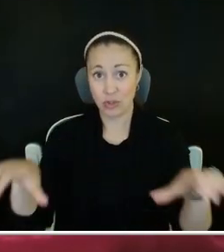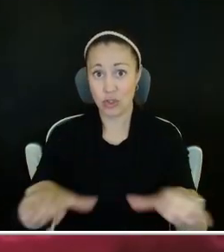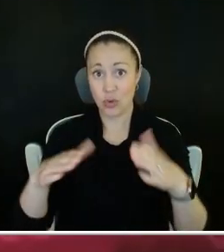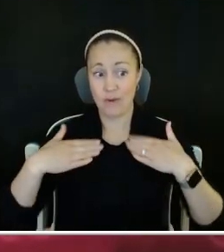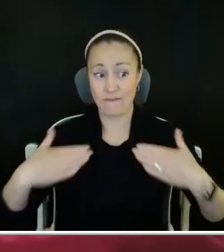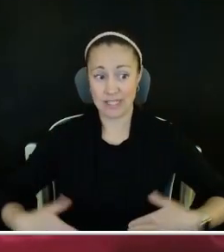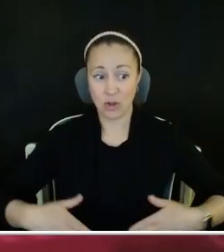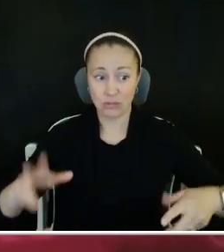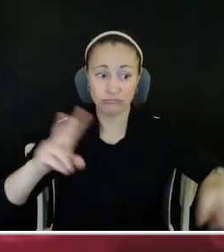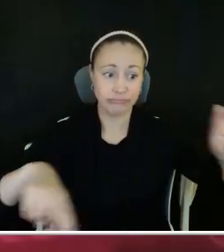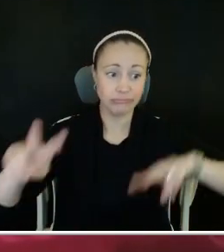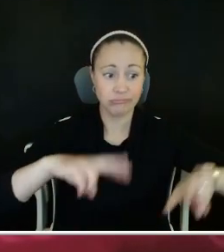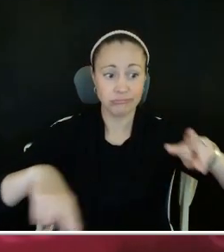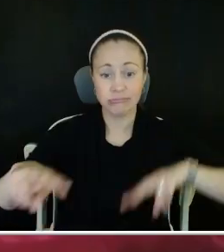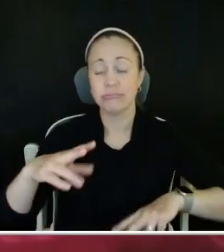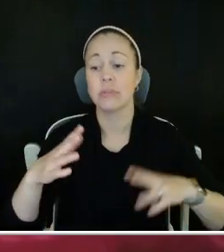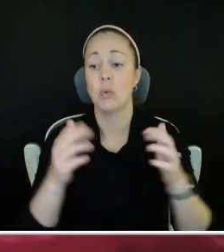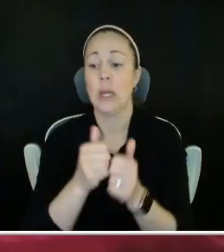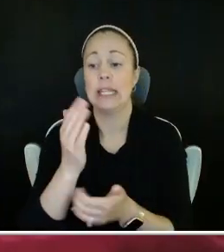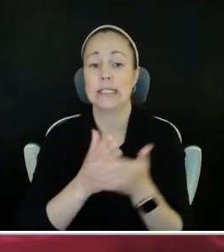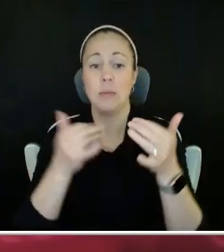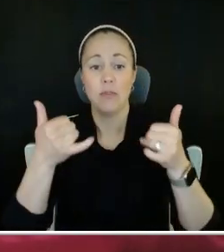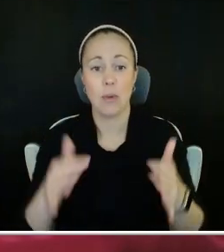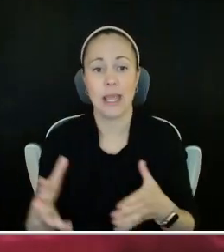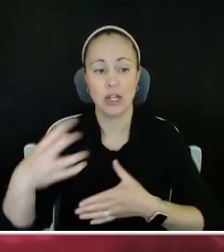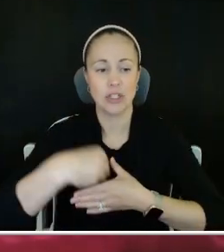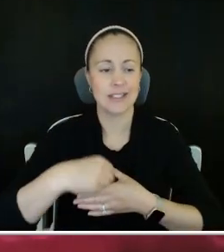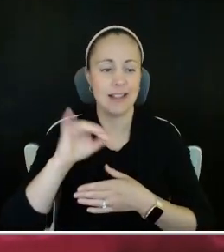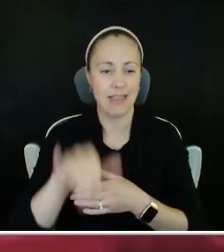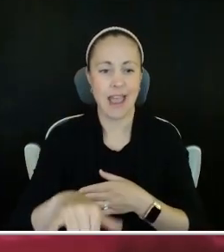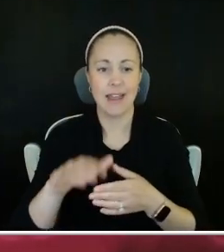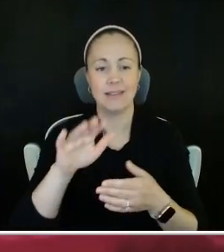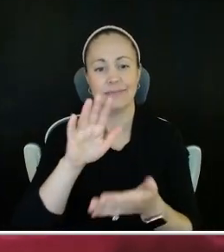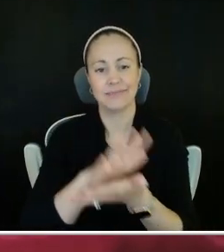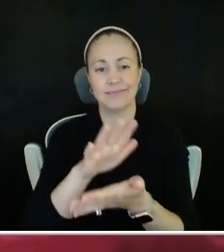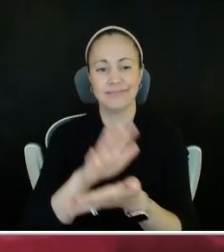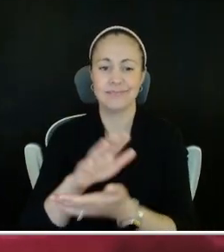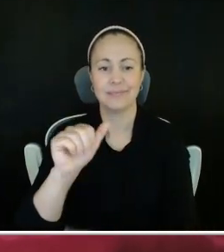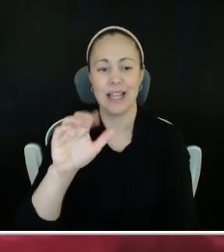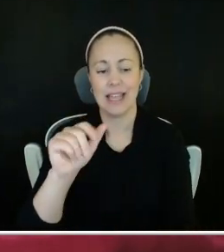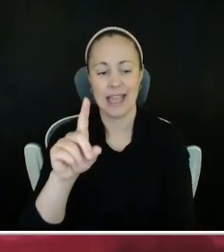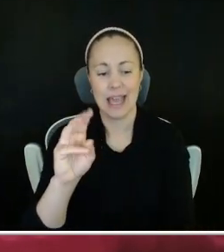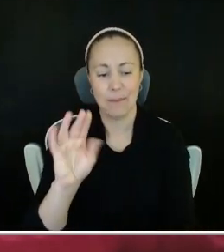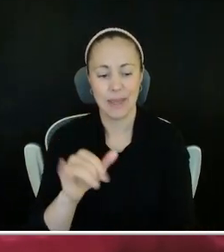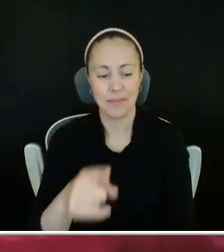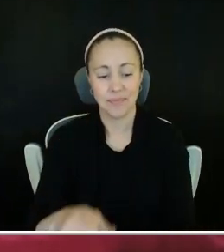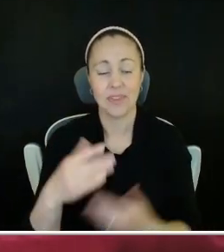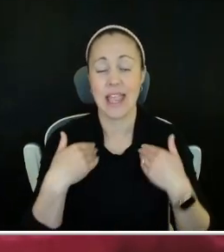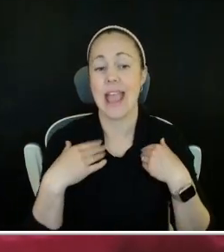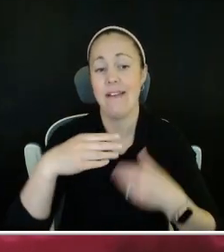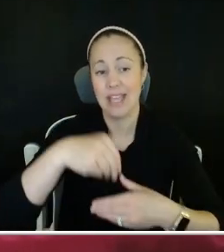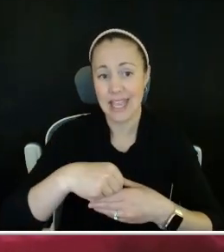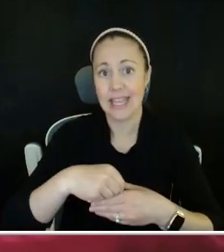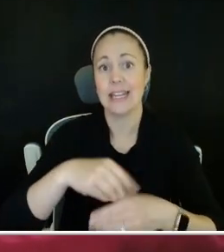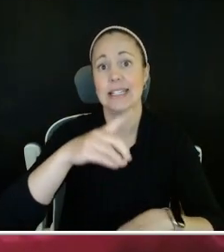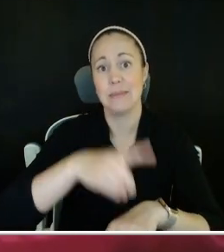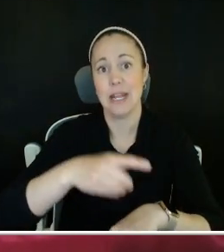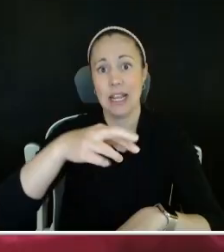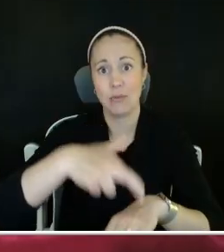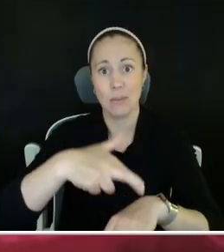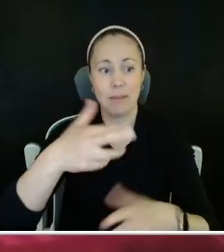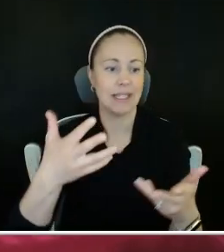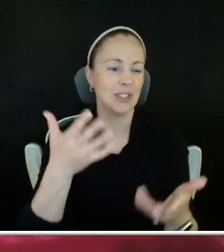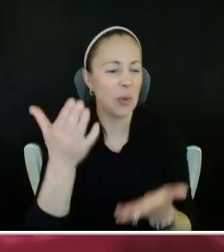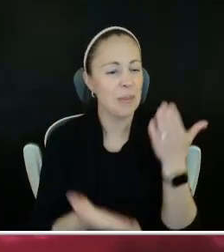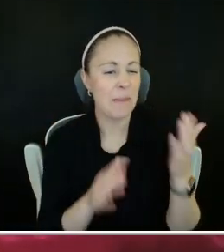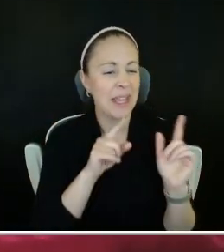in the academy. Each Major League Baseball team has an academy in the Dominican. So we go there probably about 3 times